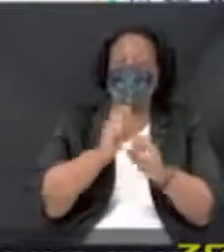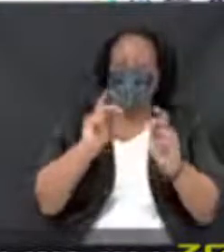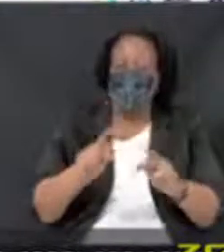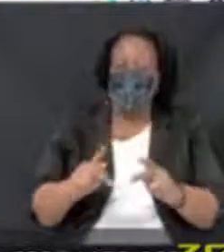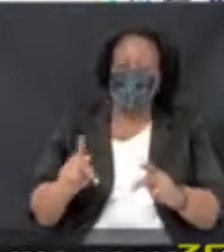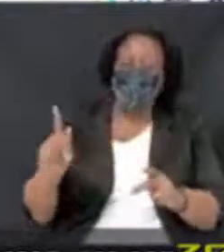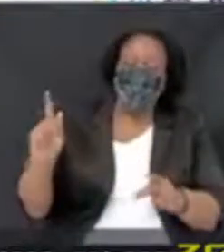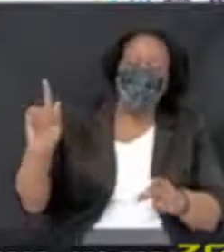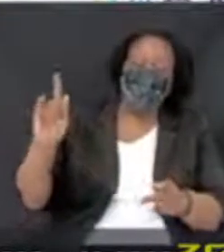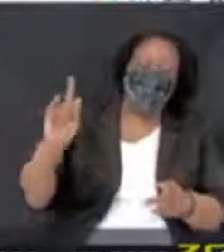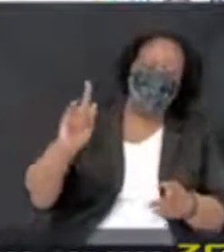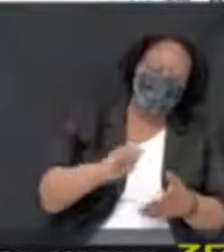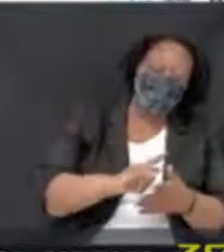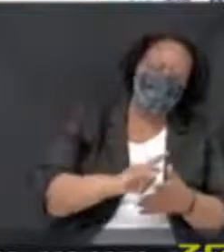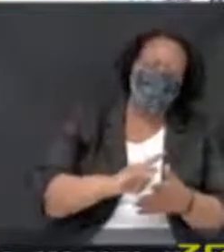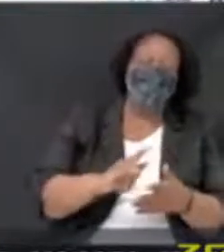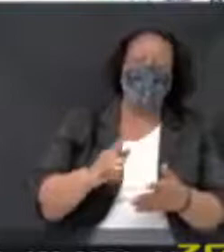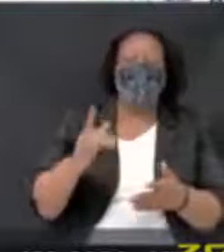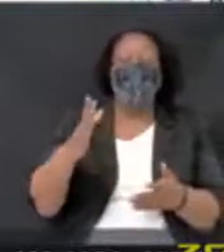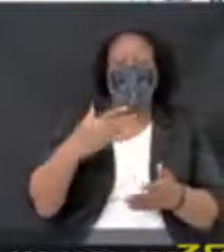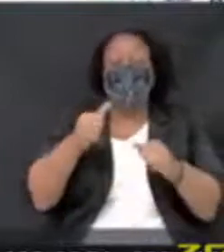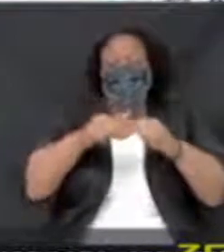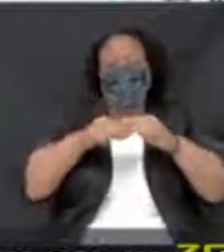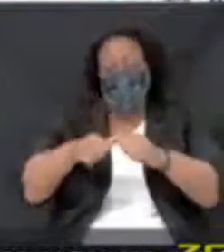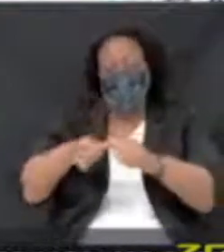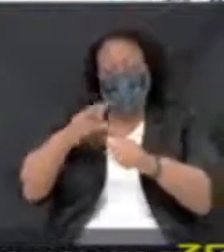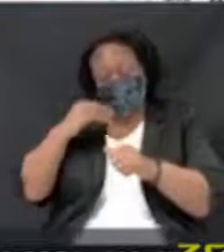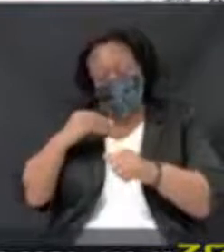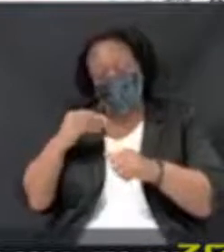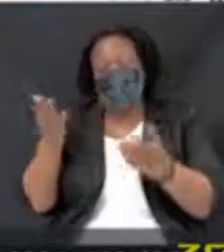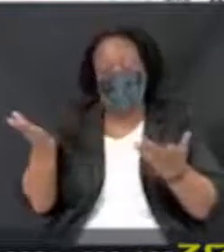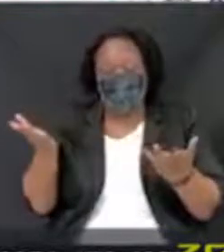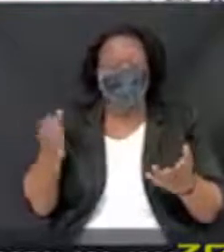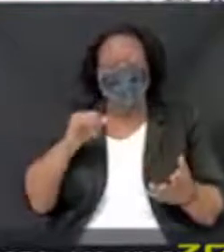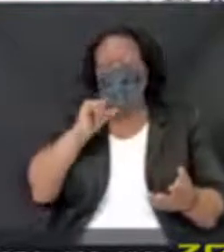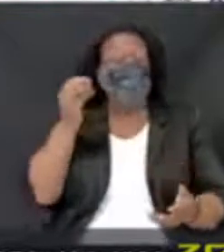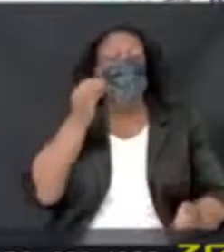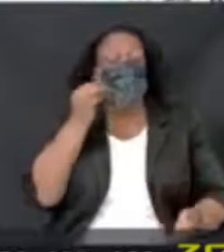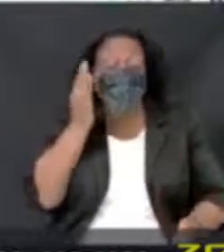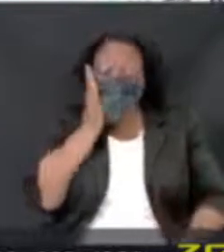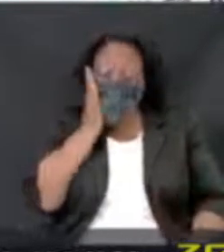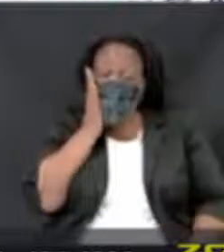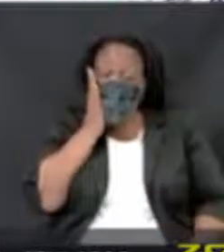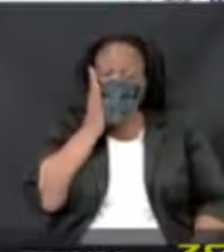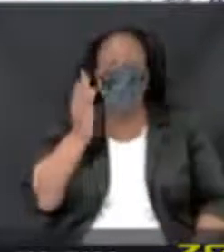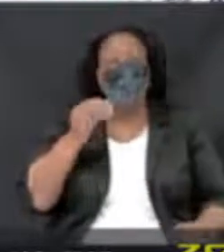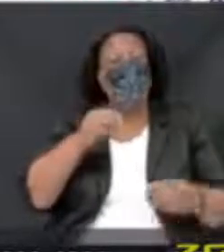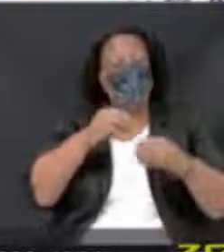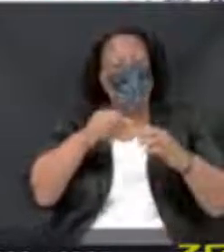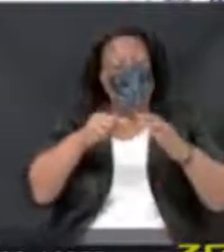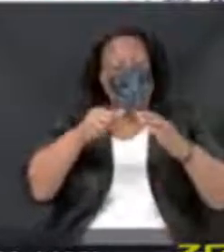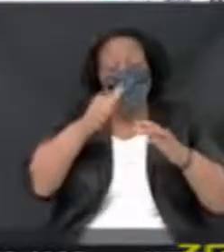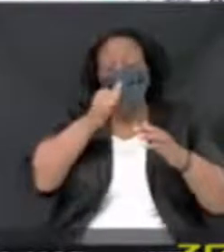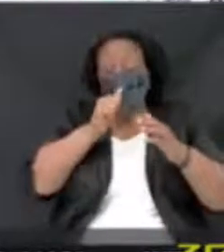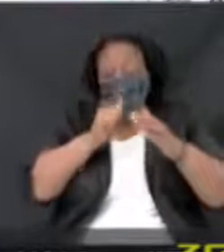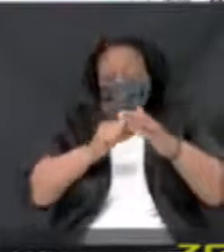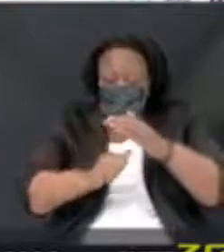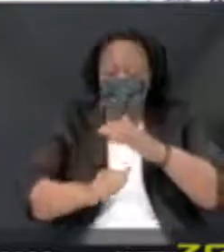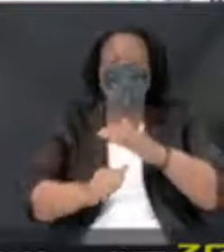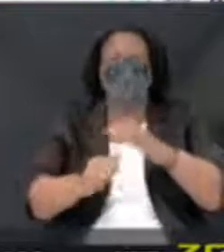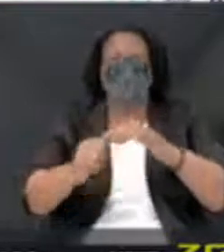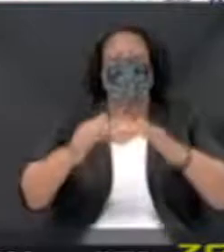provide quarantine services, so to speak, then they will have to apply through the tourism authority for that.